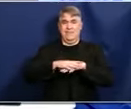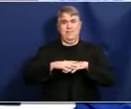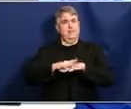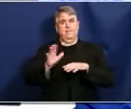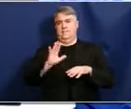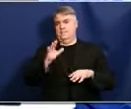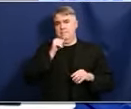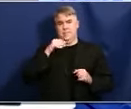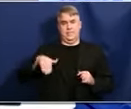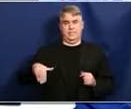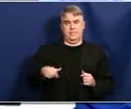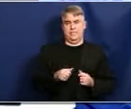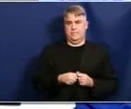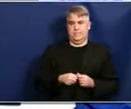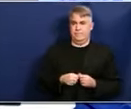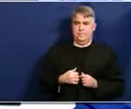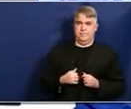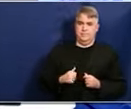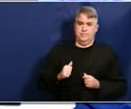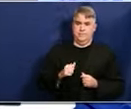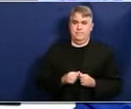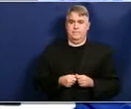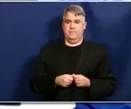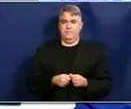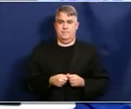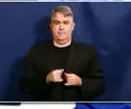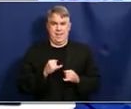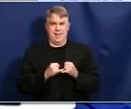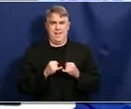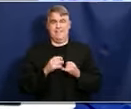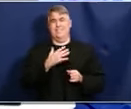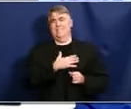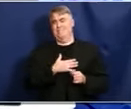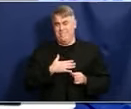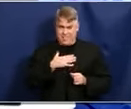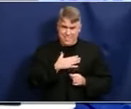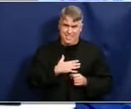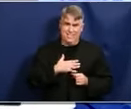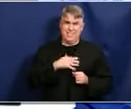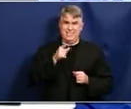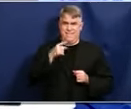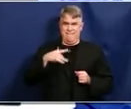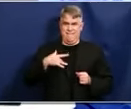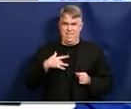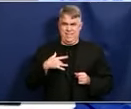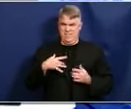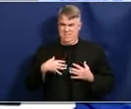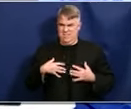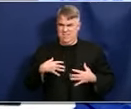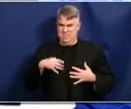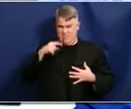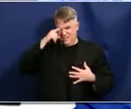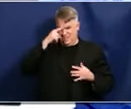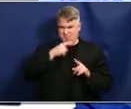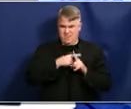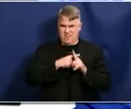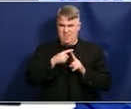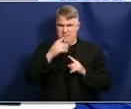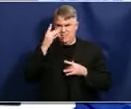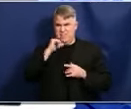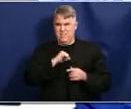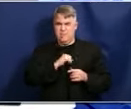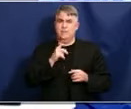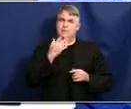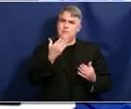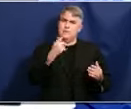lastly, as stated before, we want people to get tested if they experience COVID-19 symptoms. Thank you.